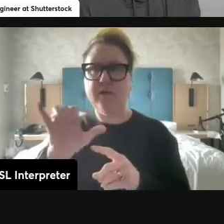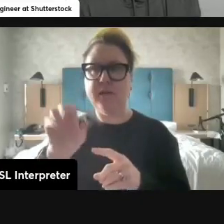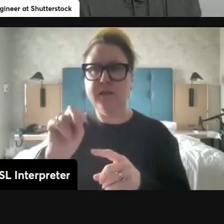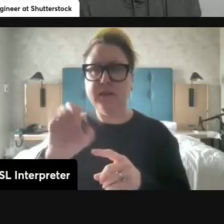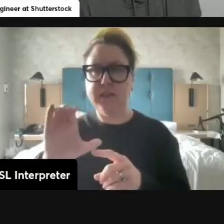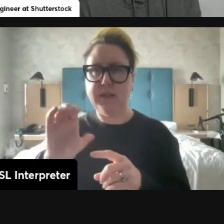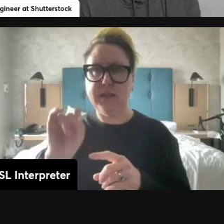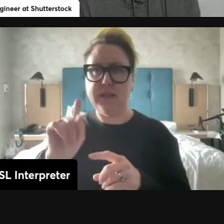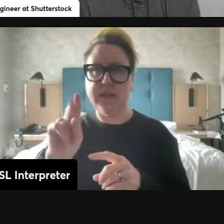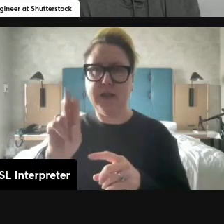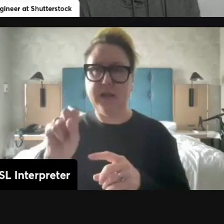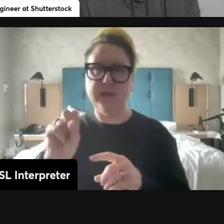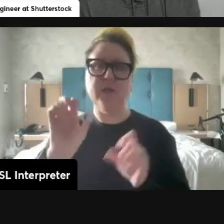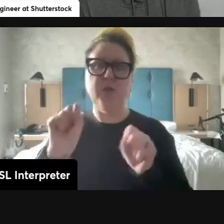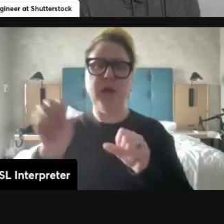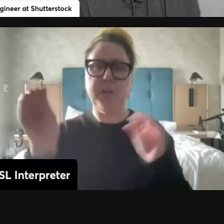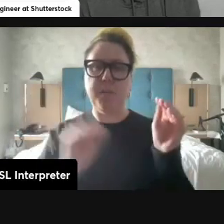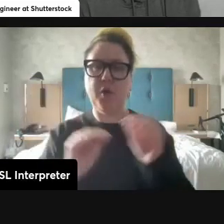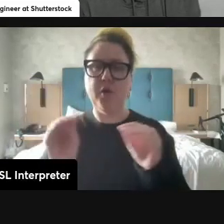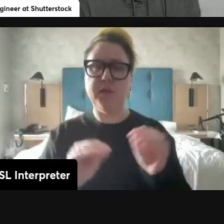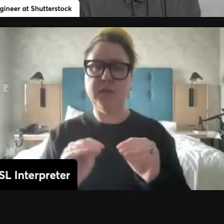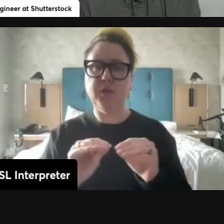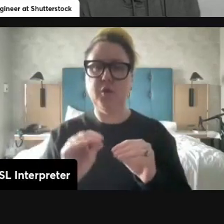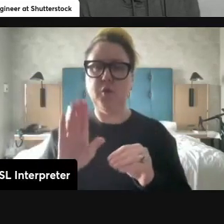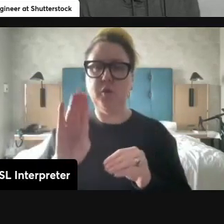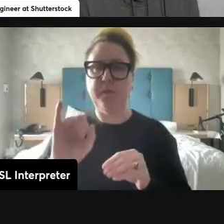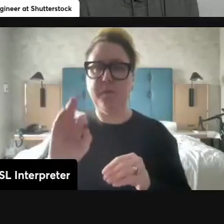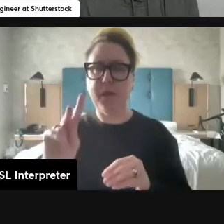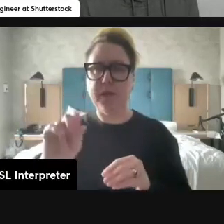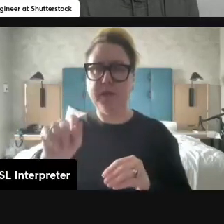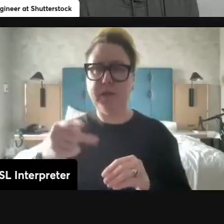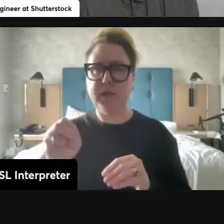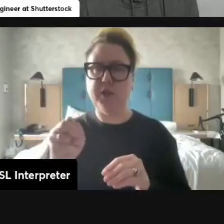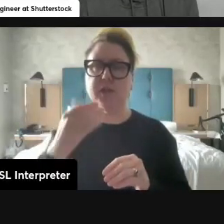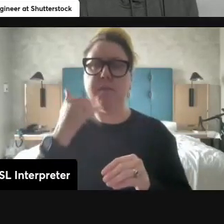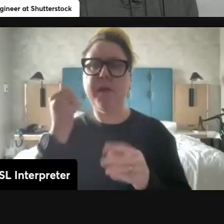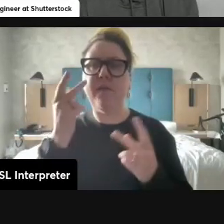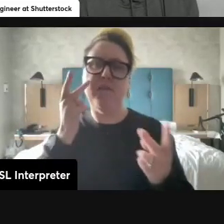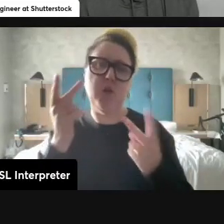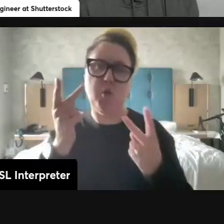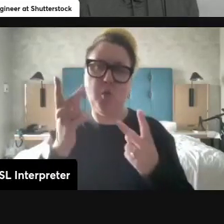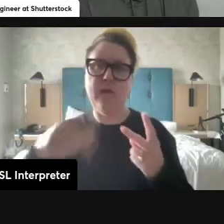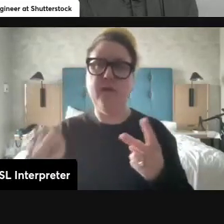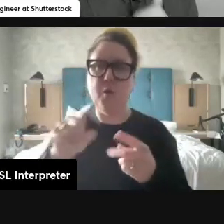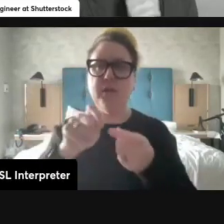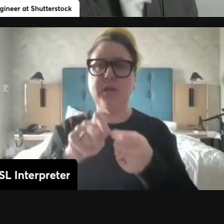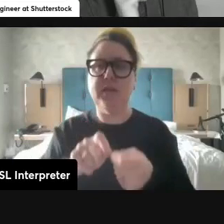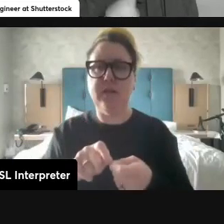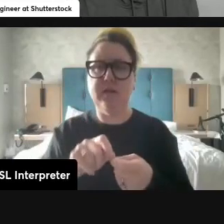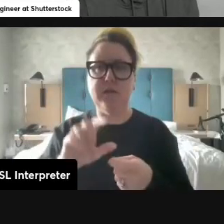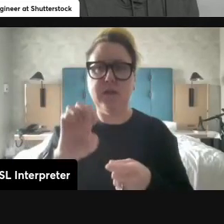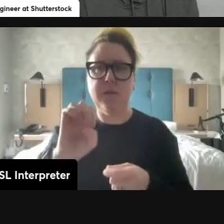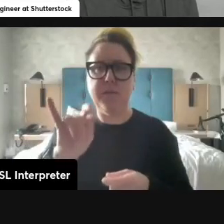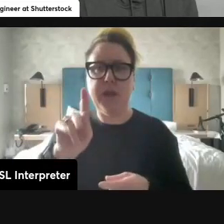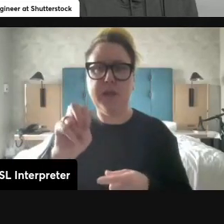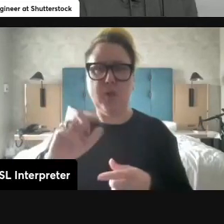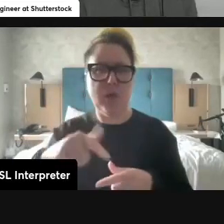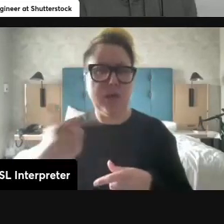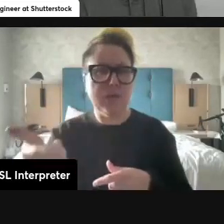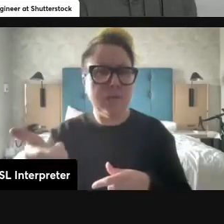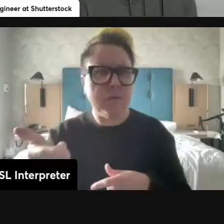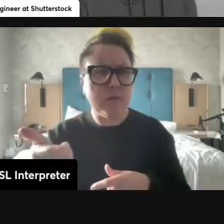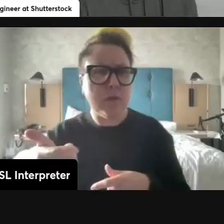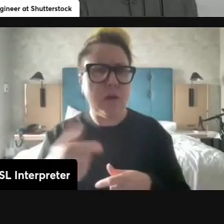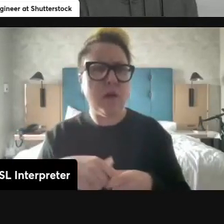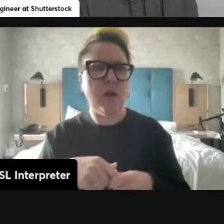pull those into Backstage so you can get a better view of those details. Eddie, go ahead. I talked over you. Oh